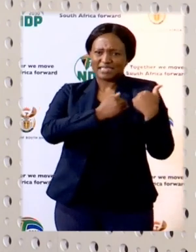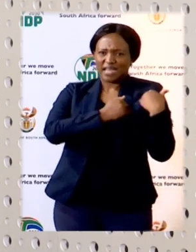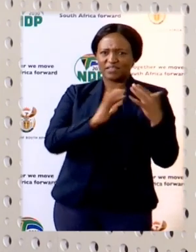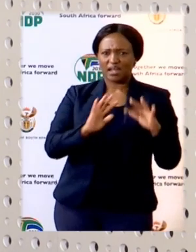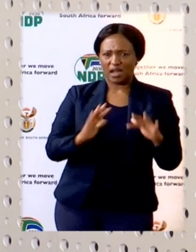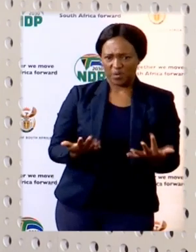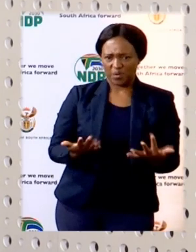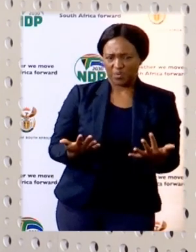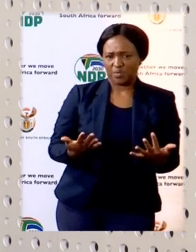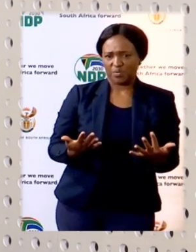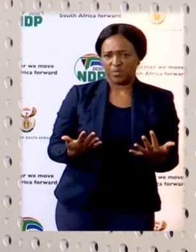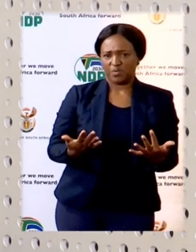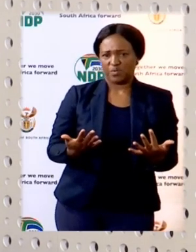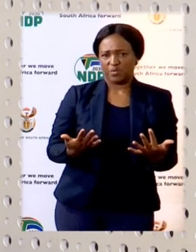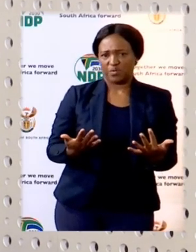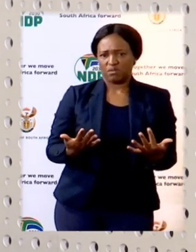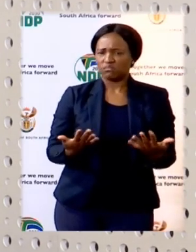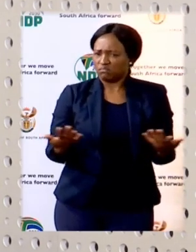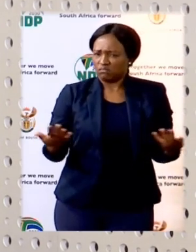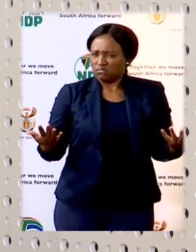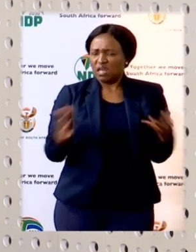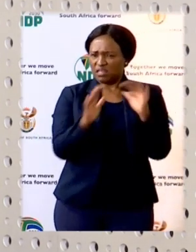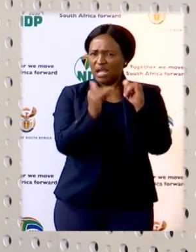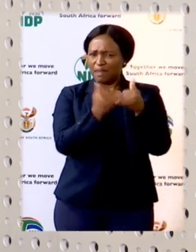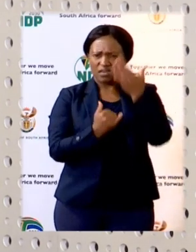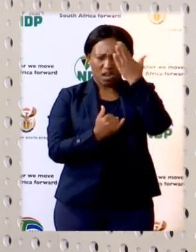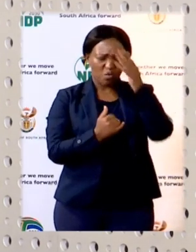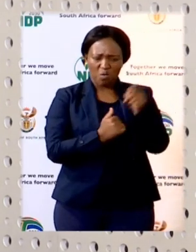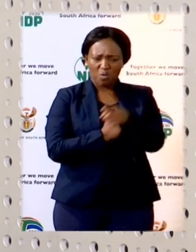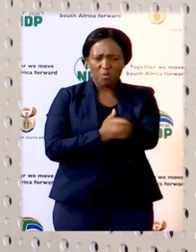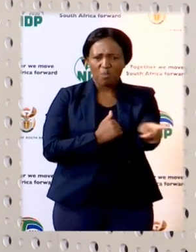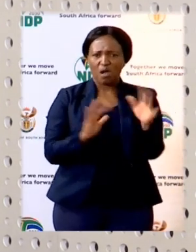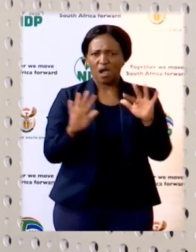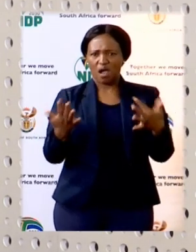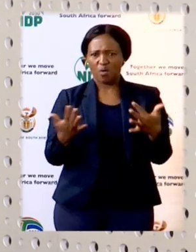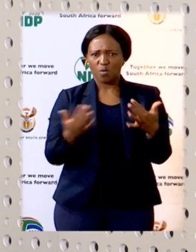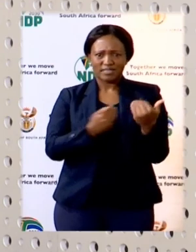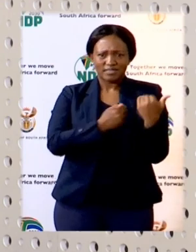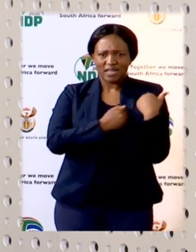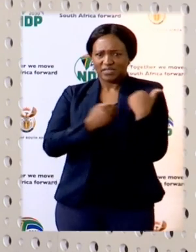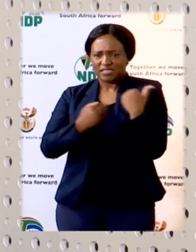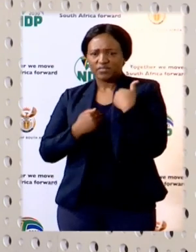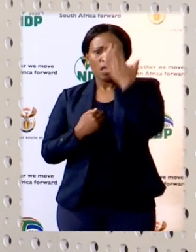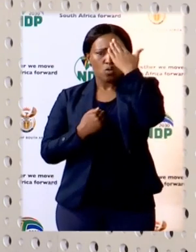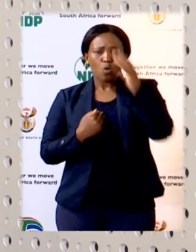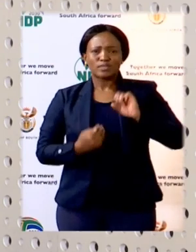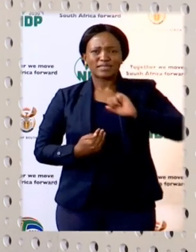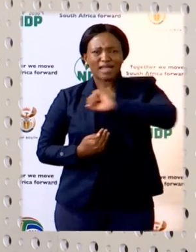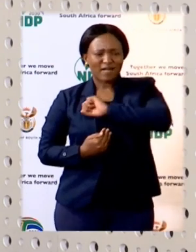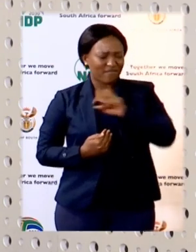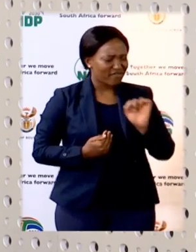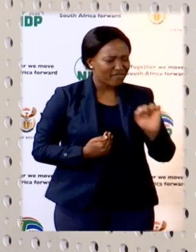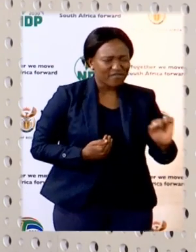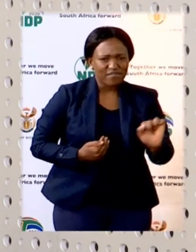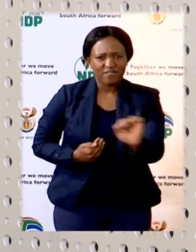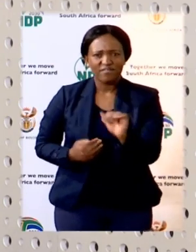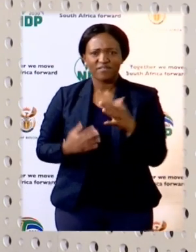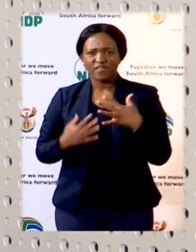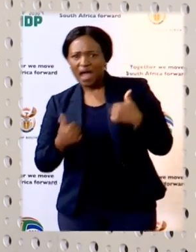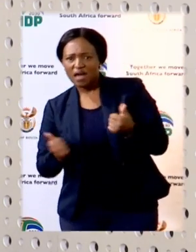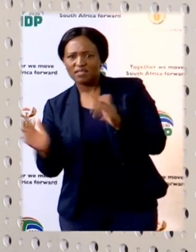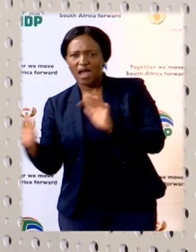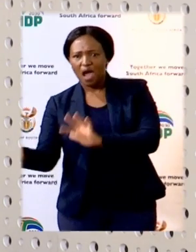the employers, they know the profiles. They know the profiles of their employees. Therefore, they must